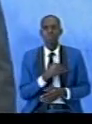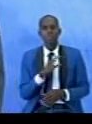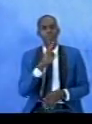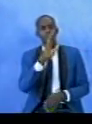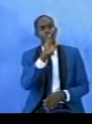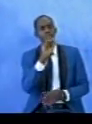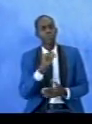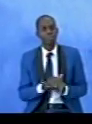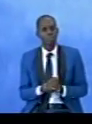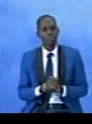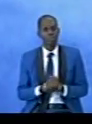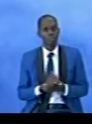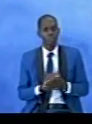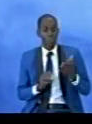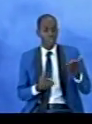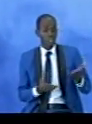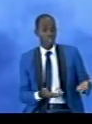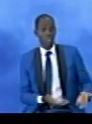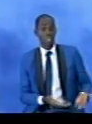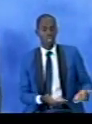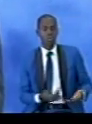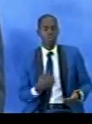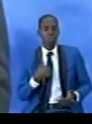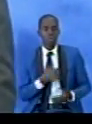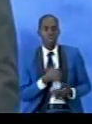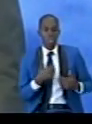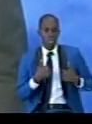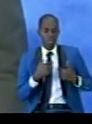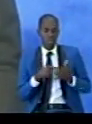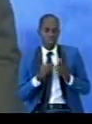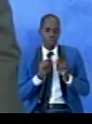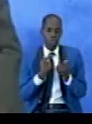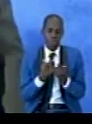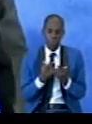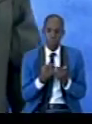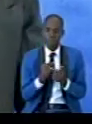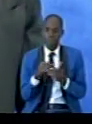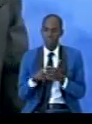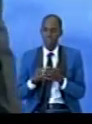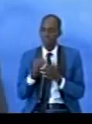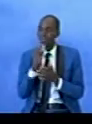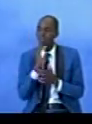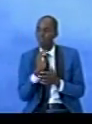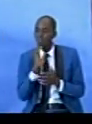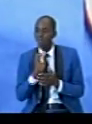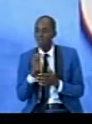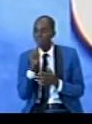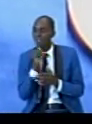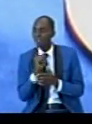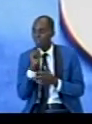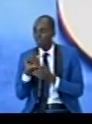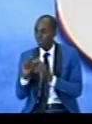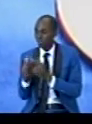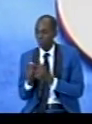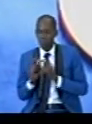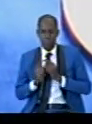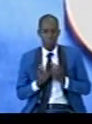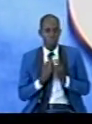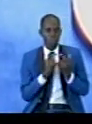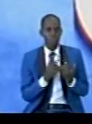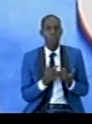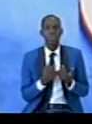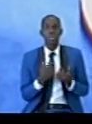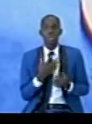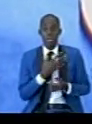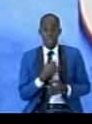come over here, we have this group, we have this gang, we have this, we have that, and the one